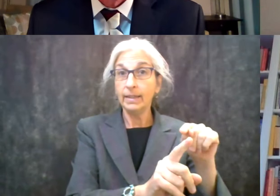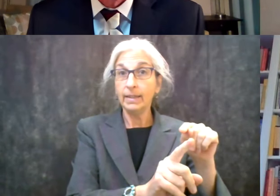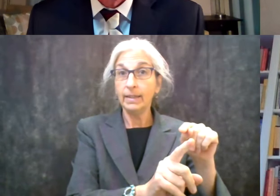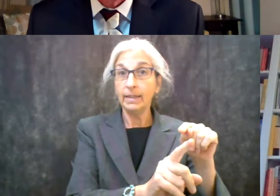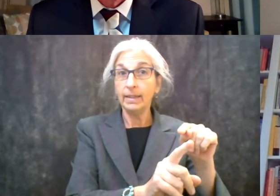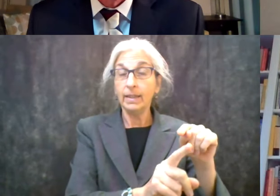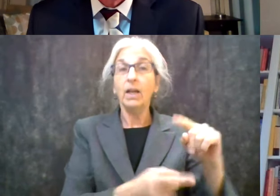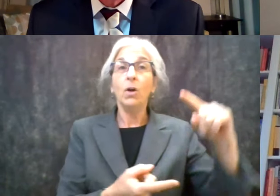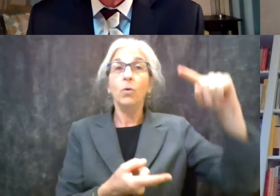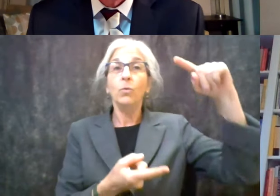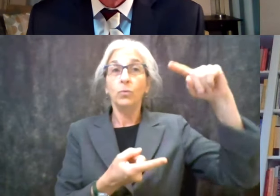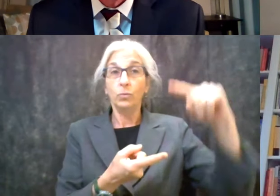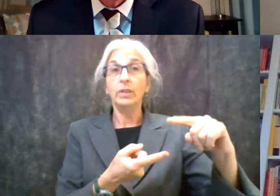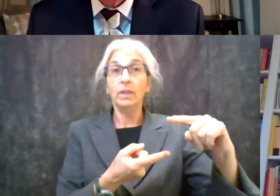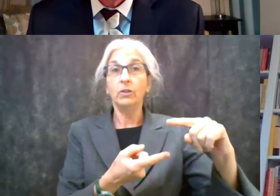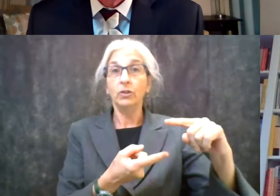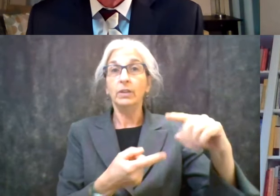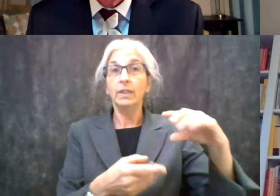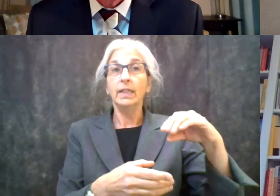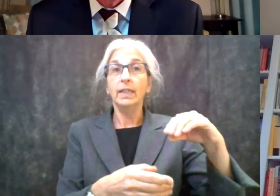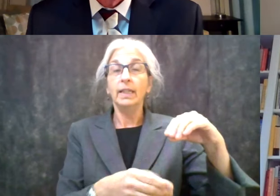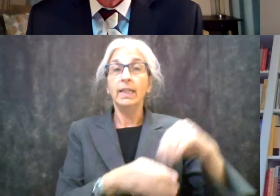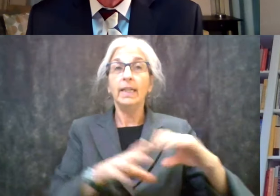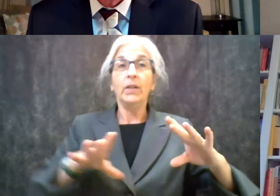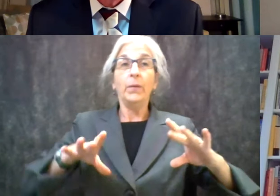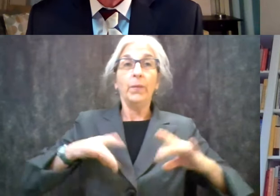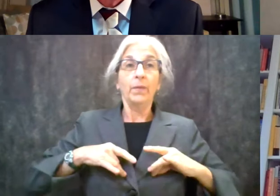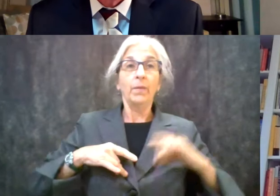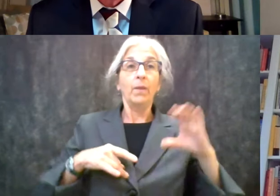and a reduction in contracting COVID?